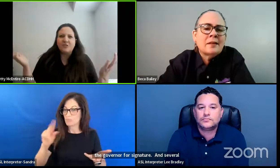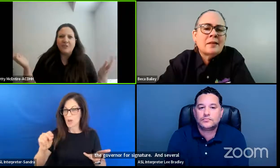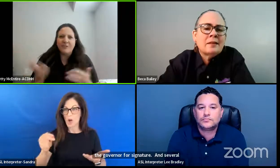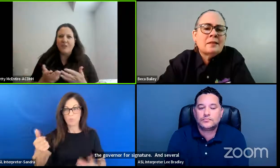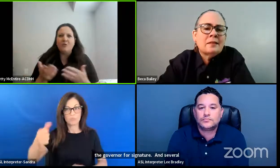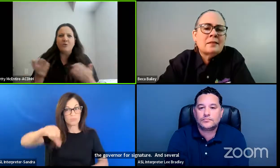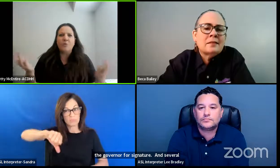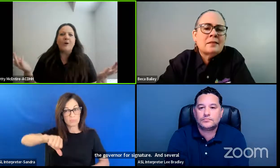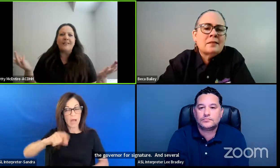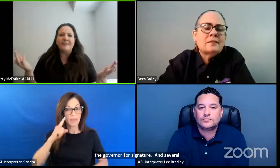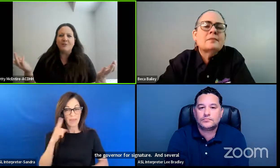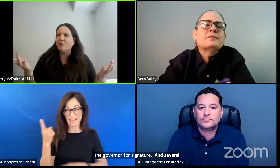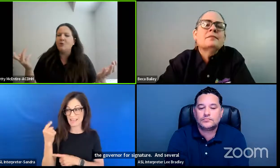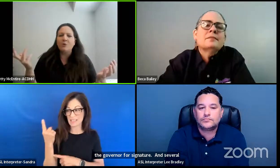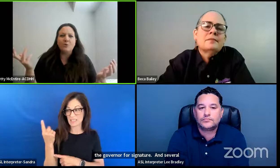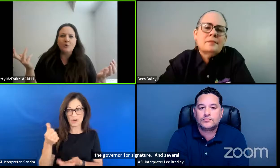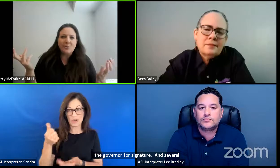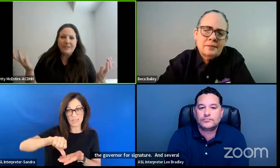think last year he vetoed